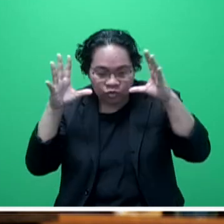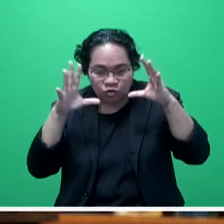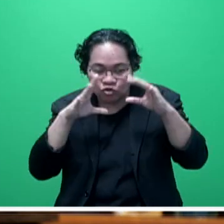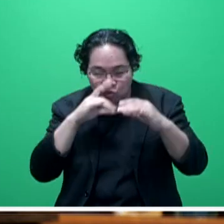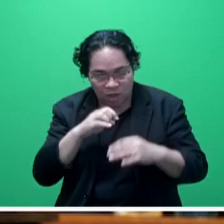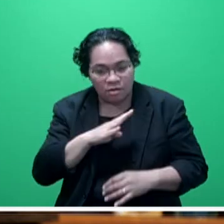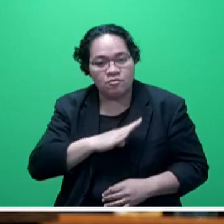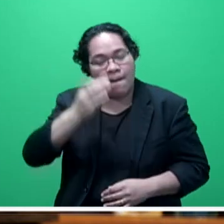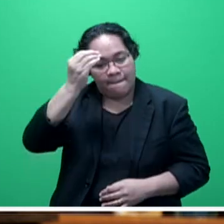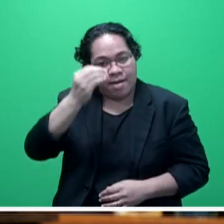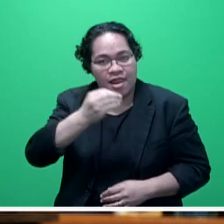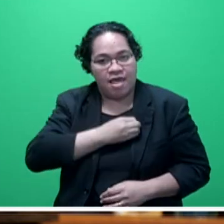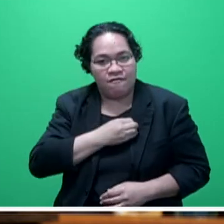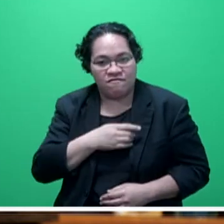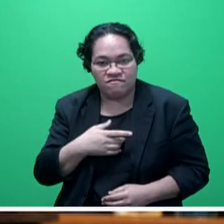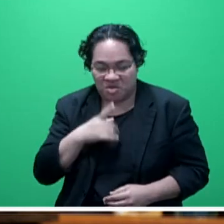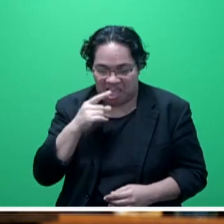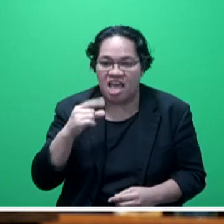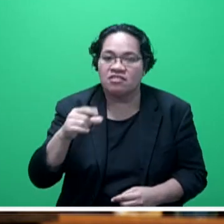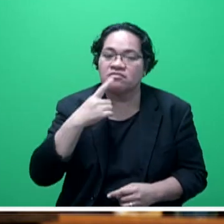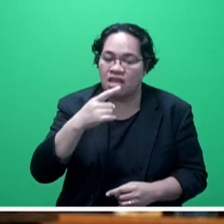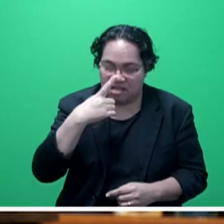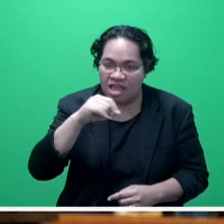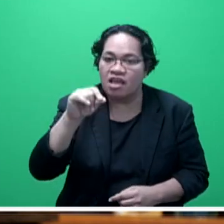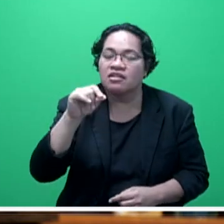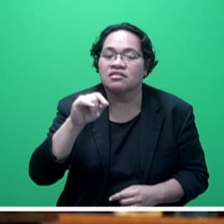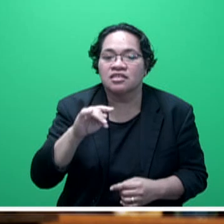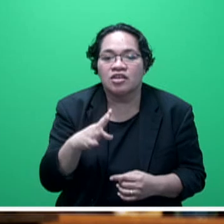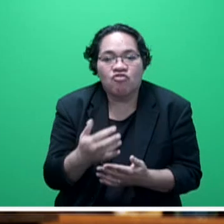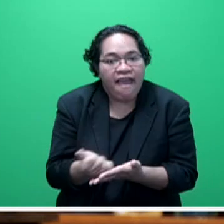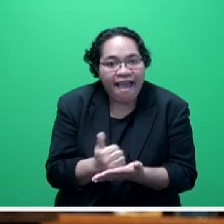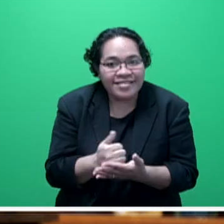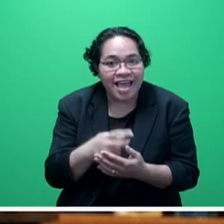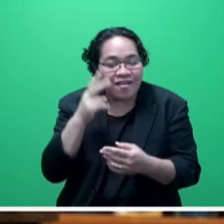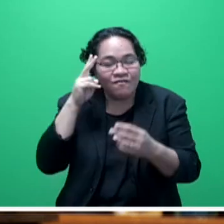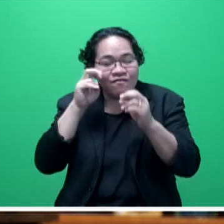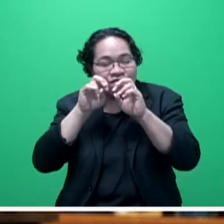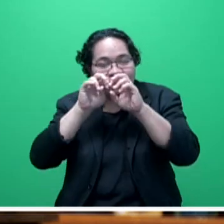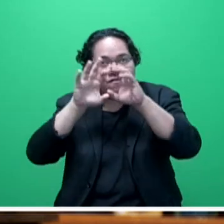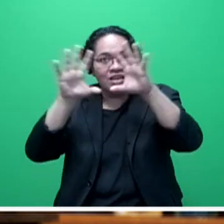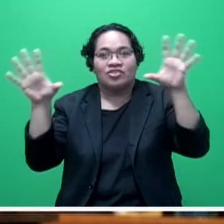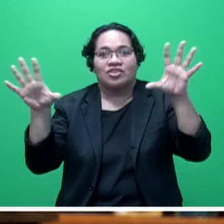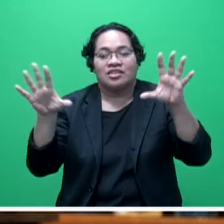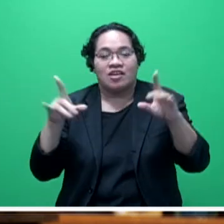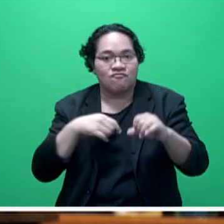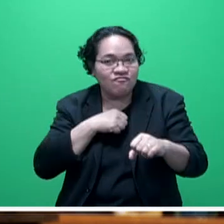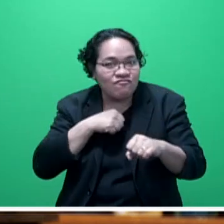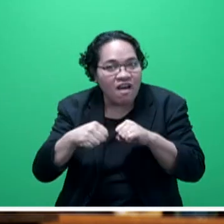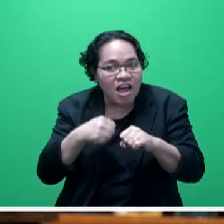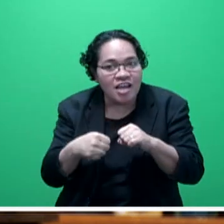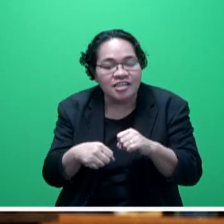the courage to act, the courage to envision, the courage to fight, the courage to